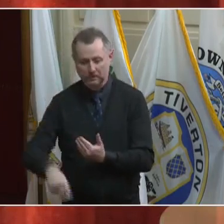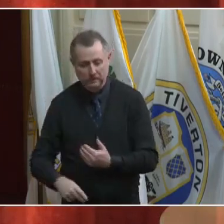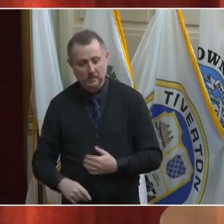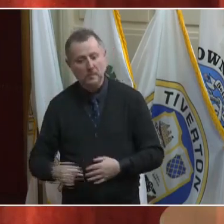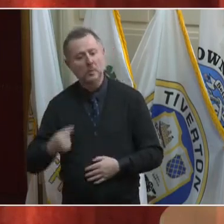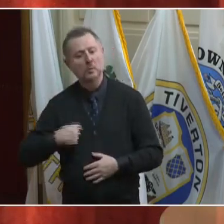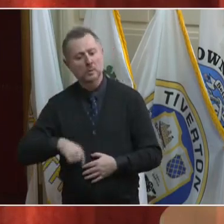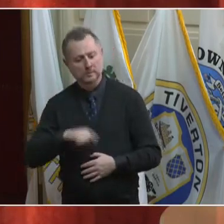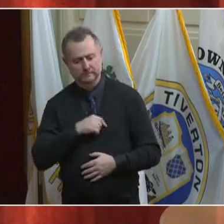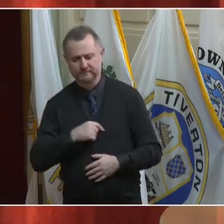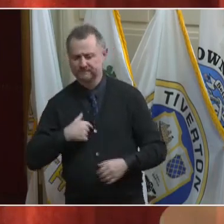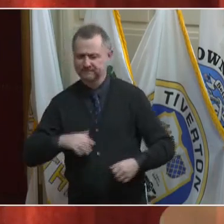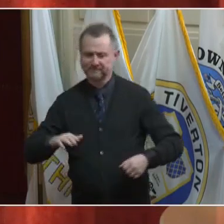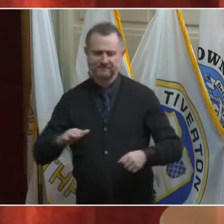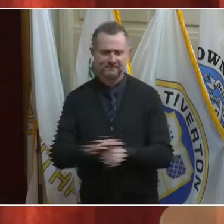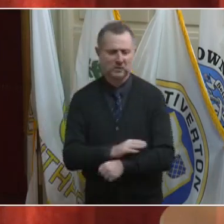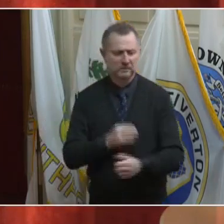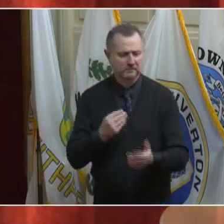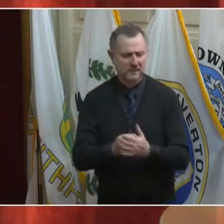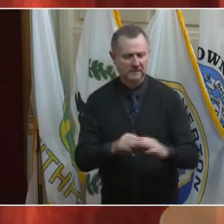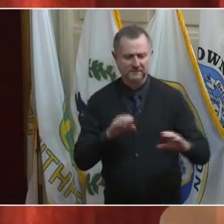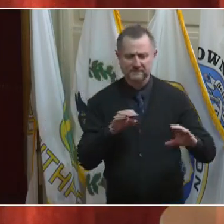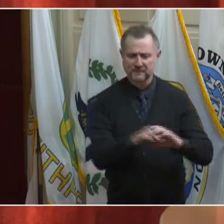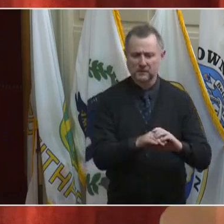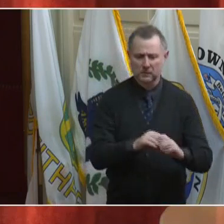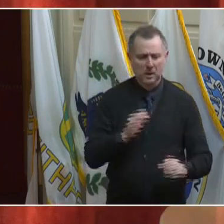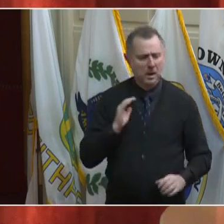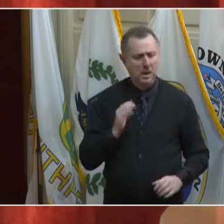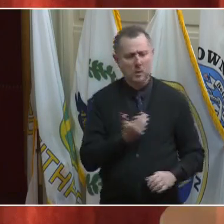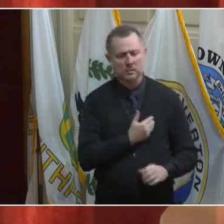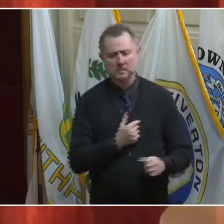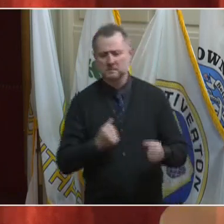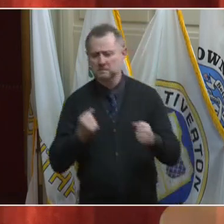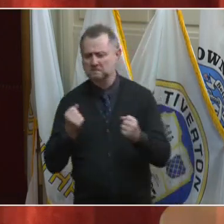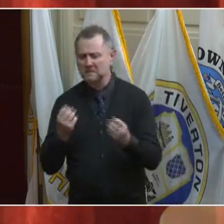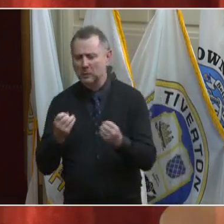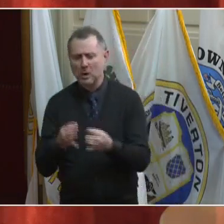learners and high-cost special education.